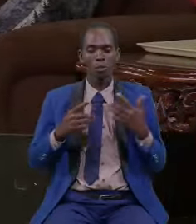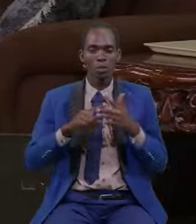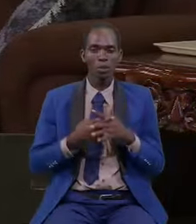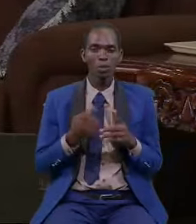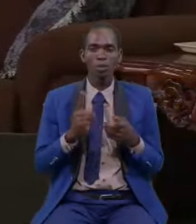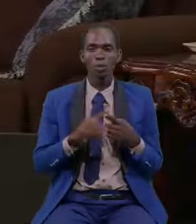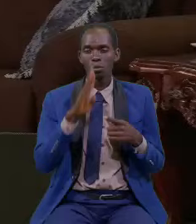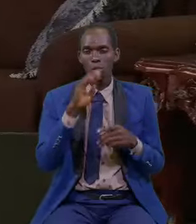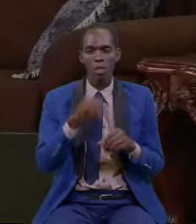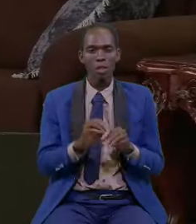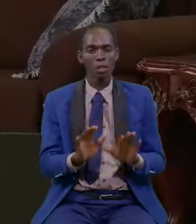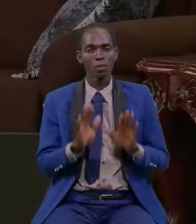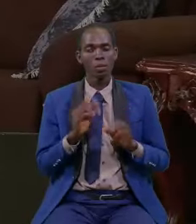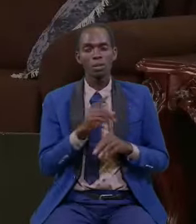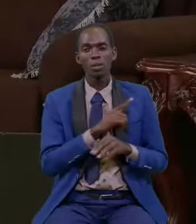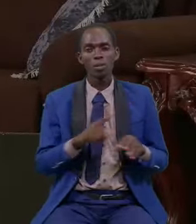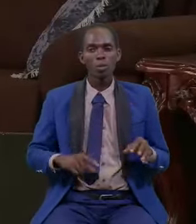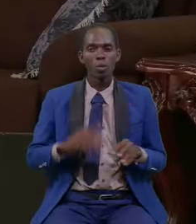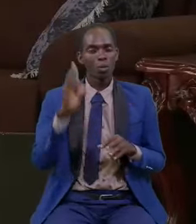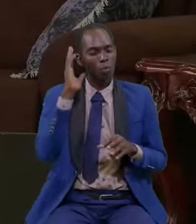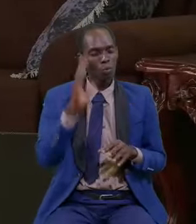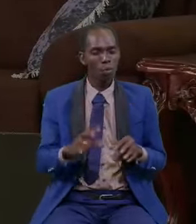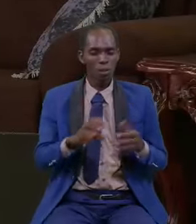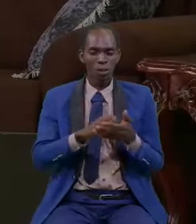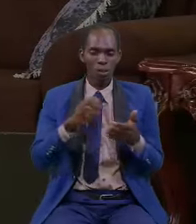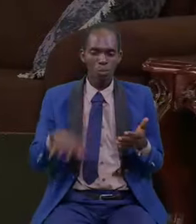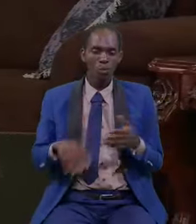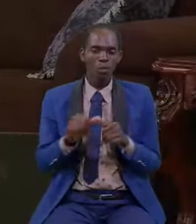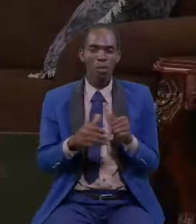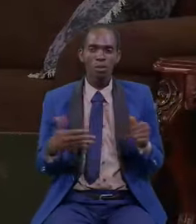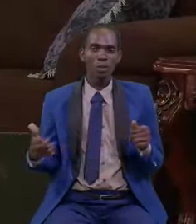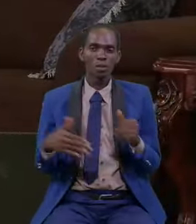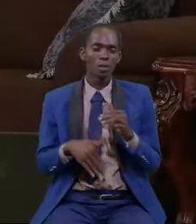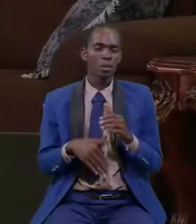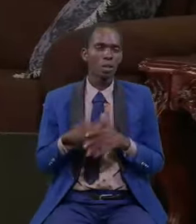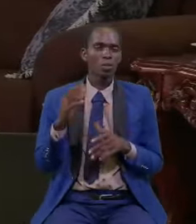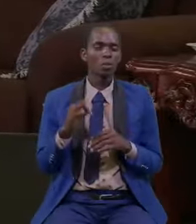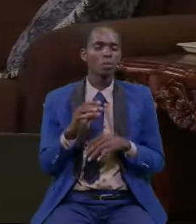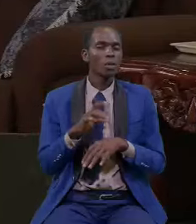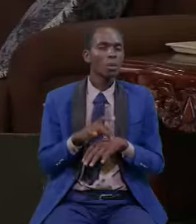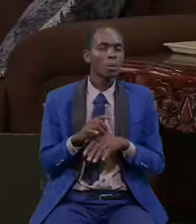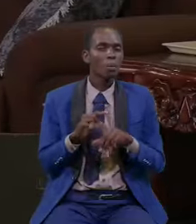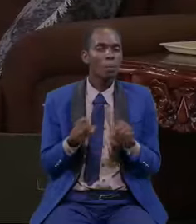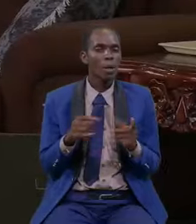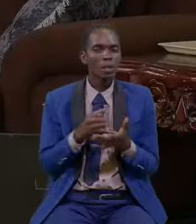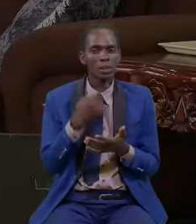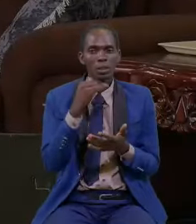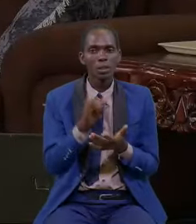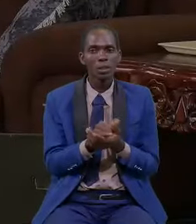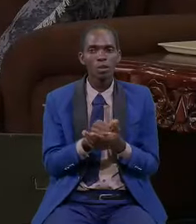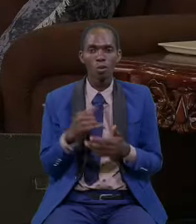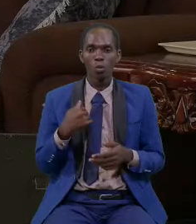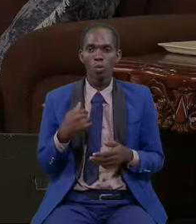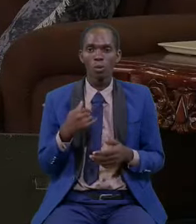going to shake everything shakeable on earth. But then he says that will not be the end of